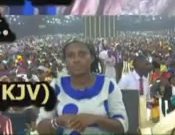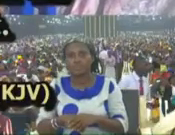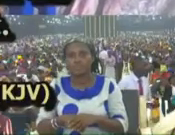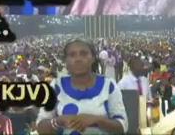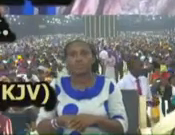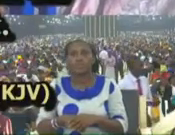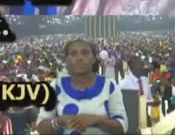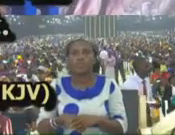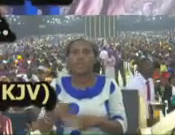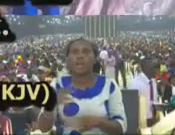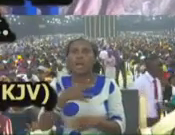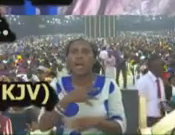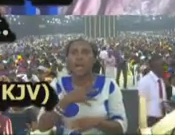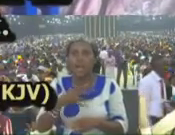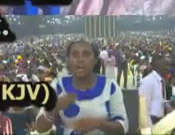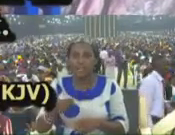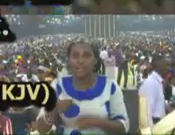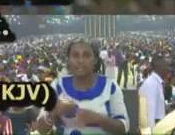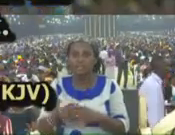And